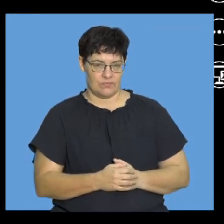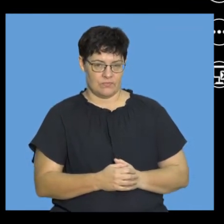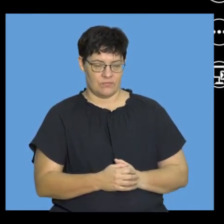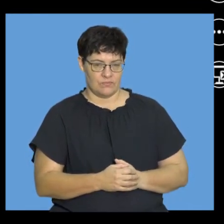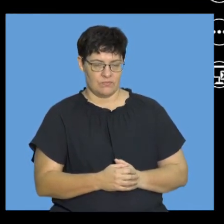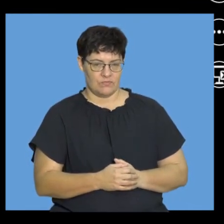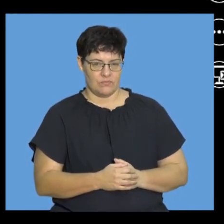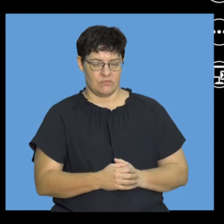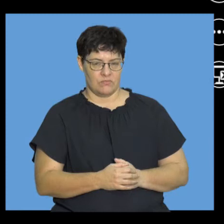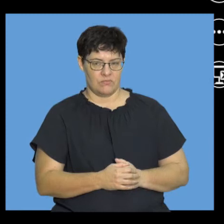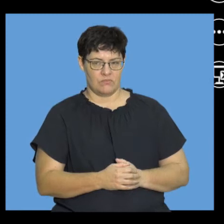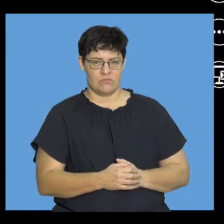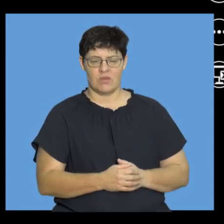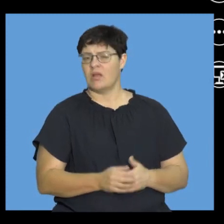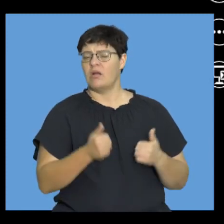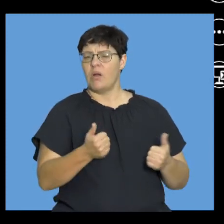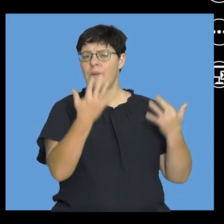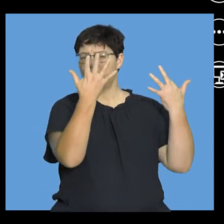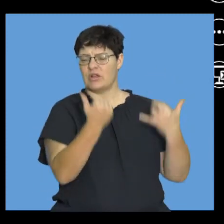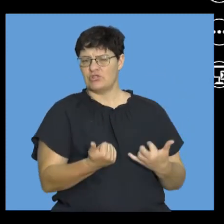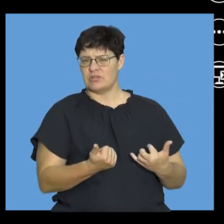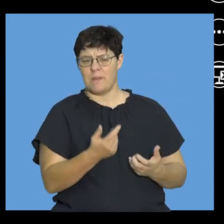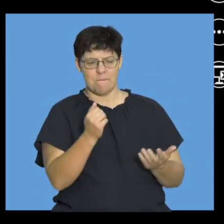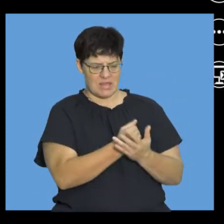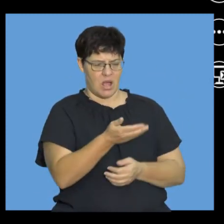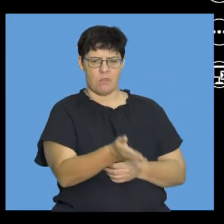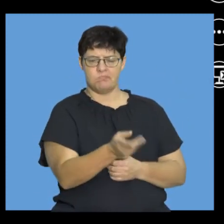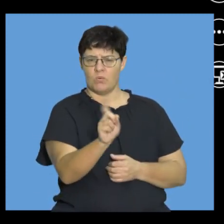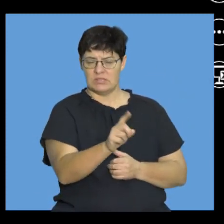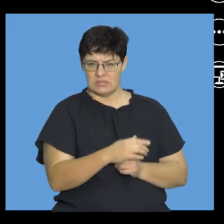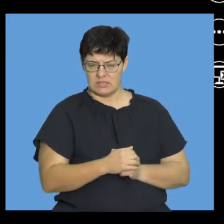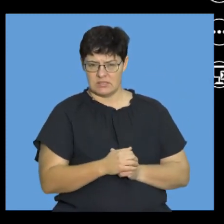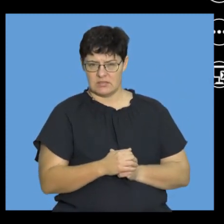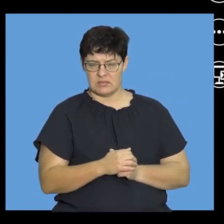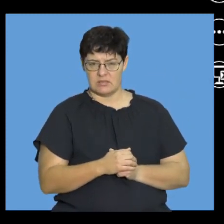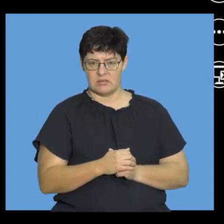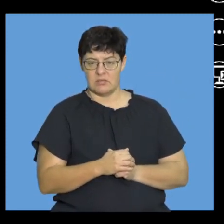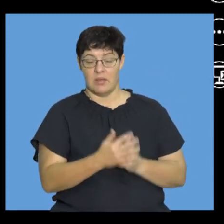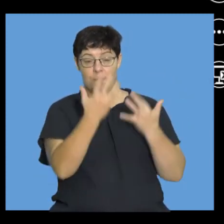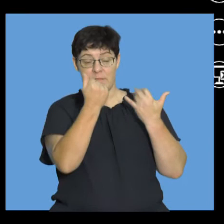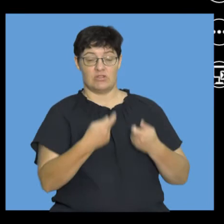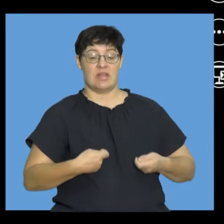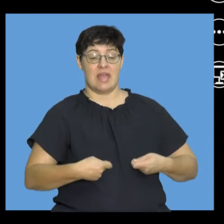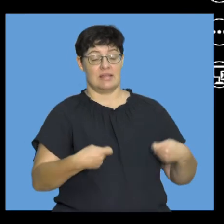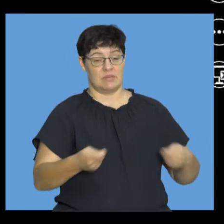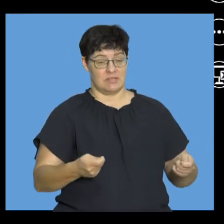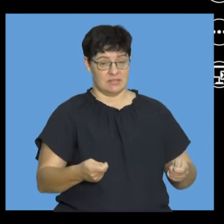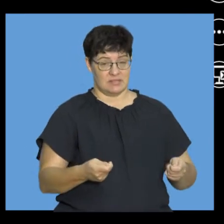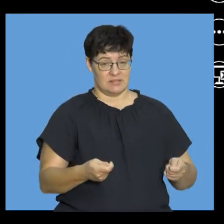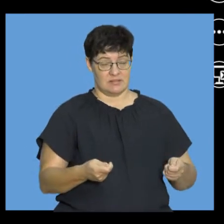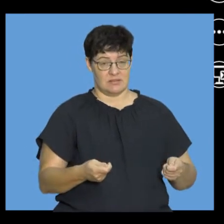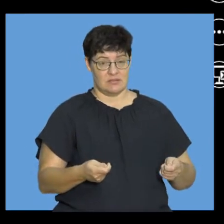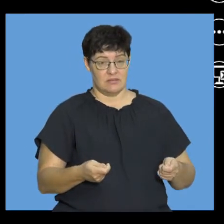What else should a good budgeting have in it? You should ensure that the budgeted expenditure